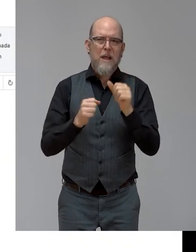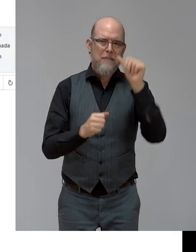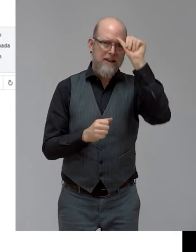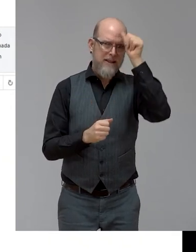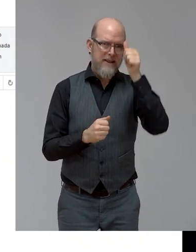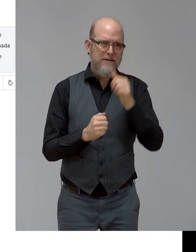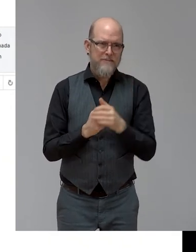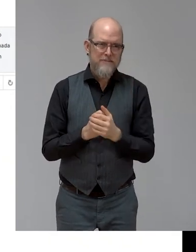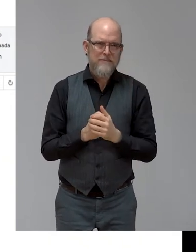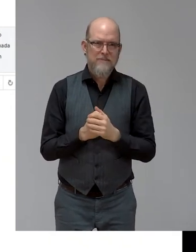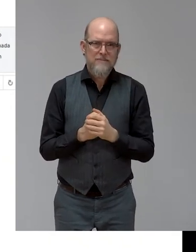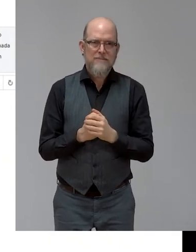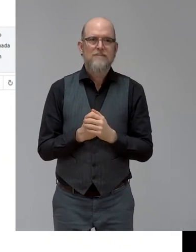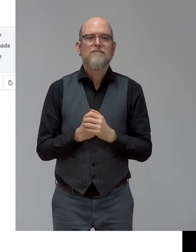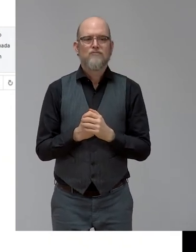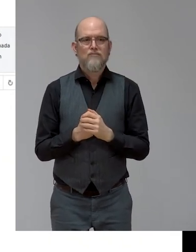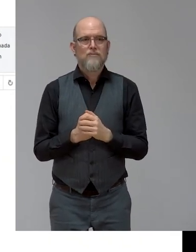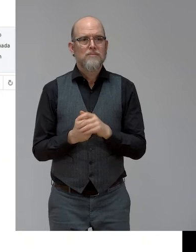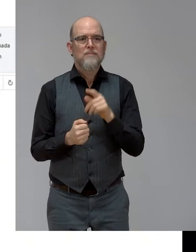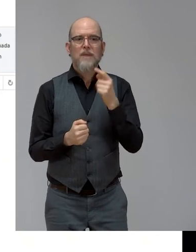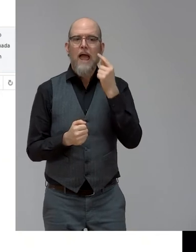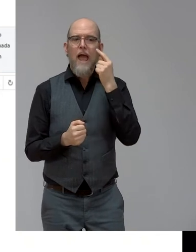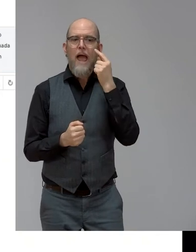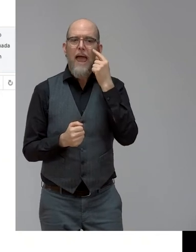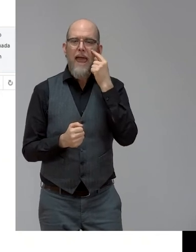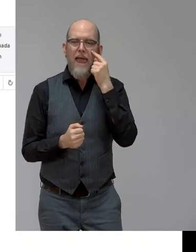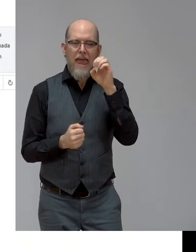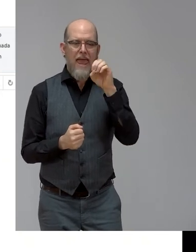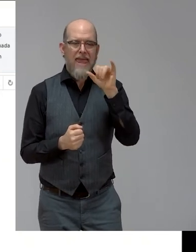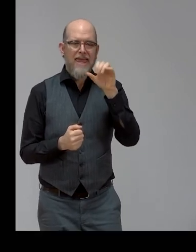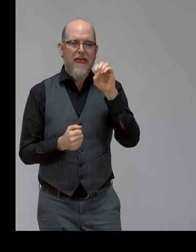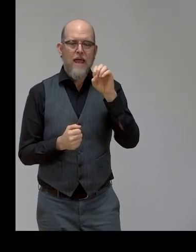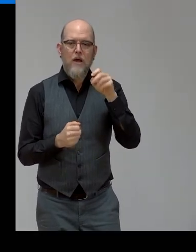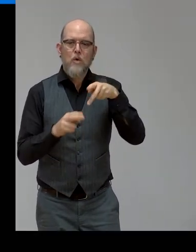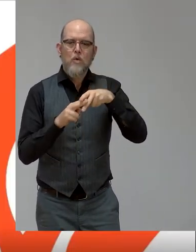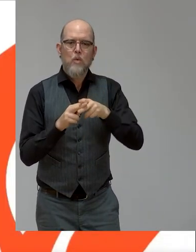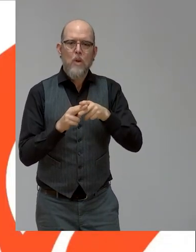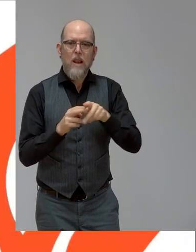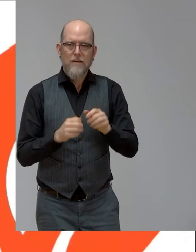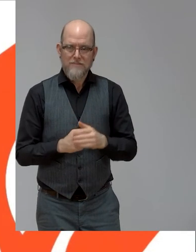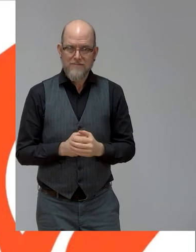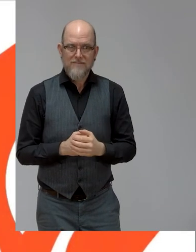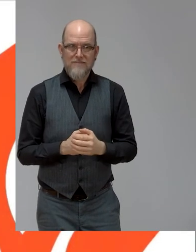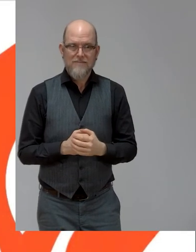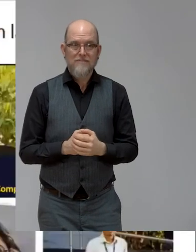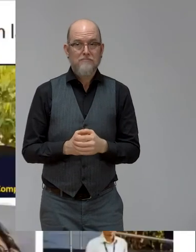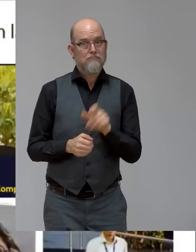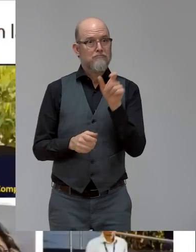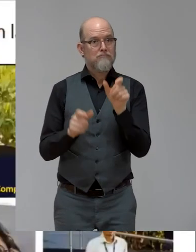iTool, a self-learning tool that enables persons with visual impairments to create a digital pathway for the